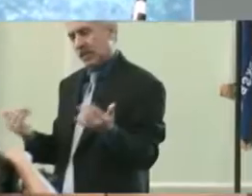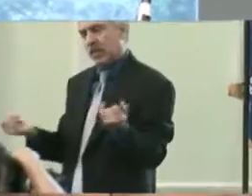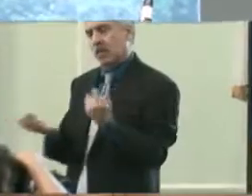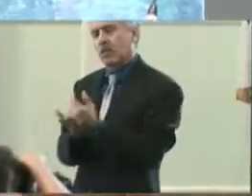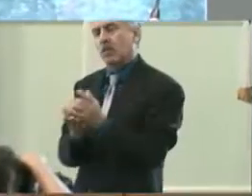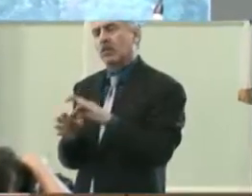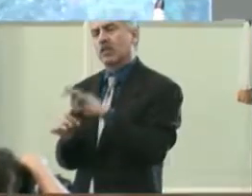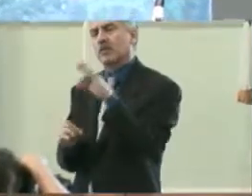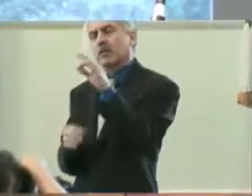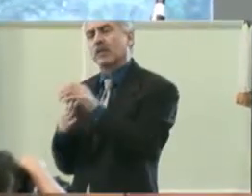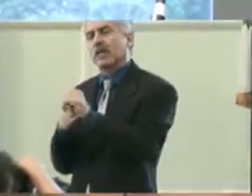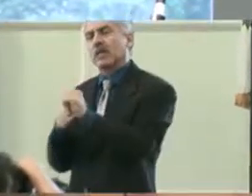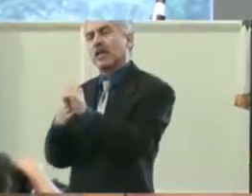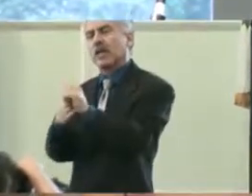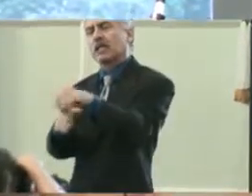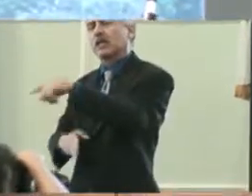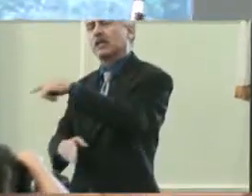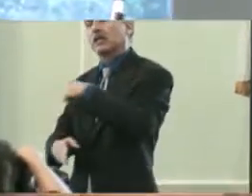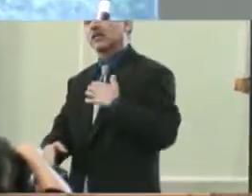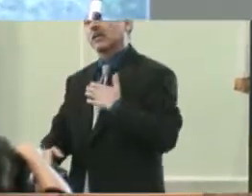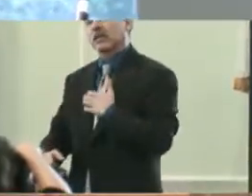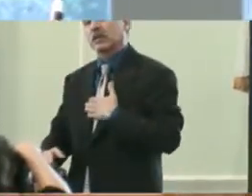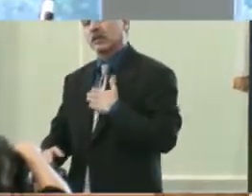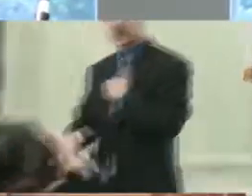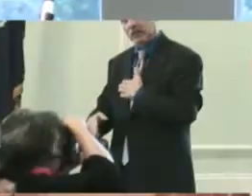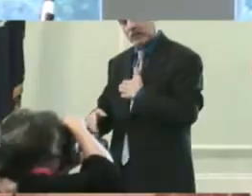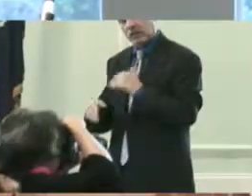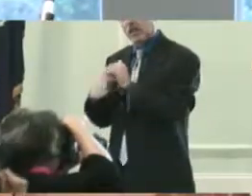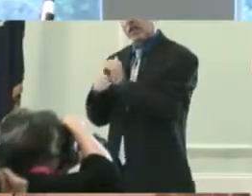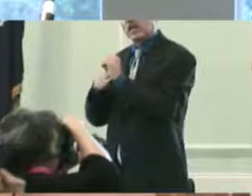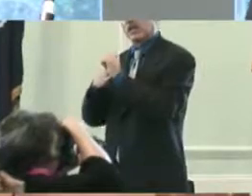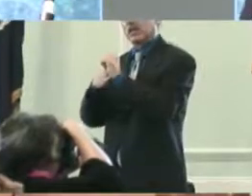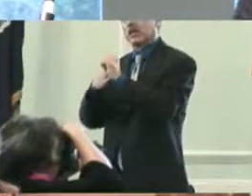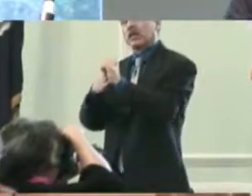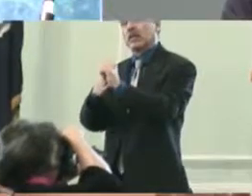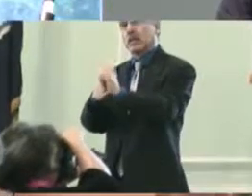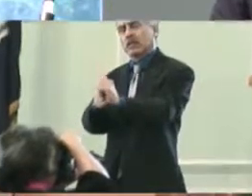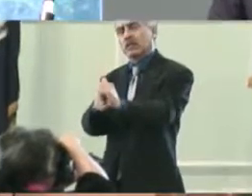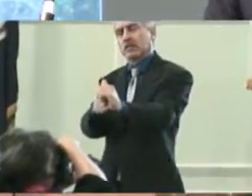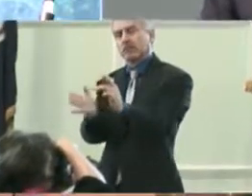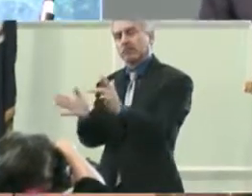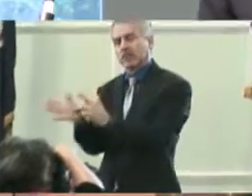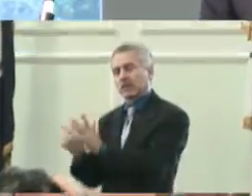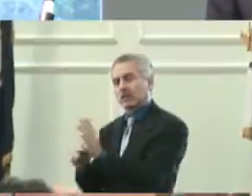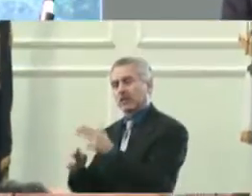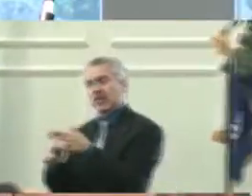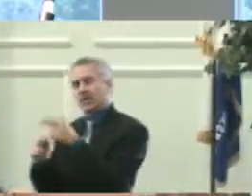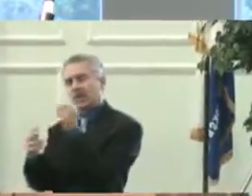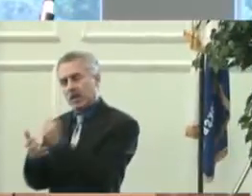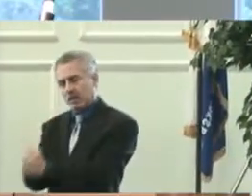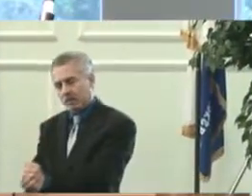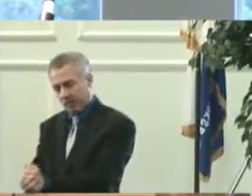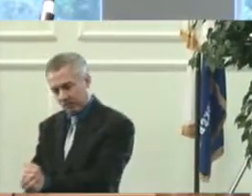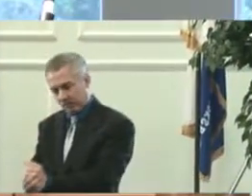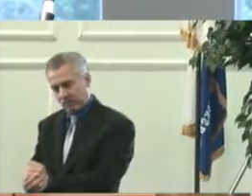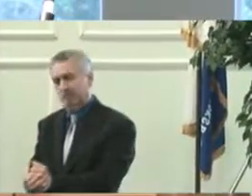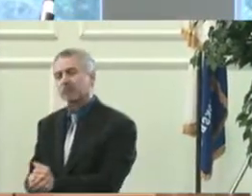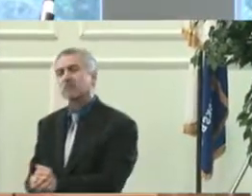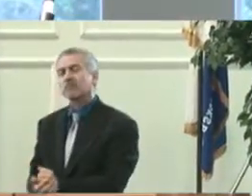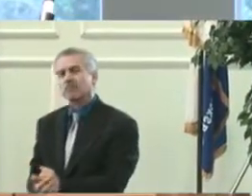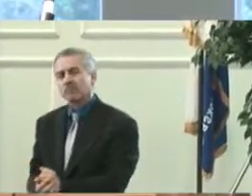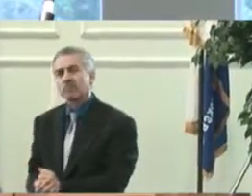may guide us, may lead us into all truth, Lord. Thank you. In Jesus' name, amen. All